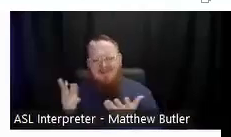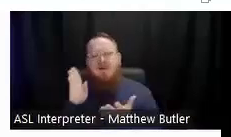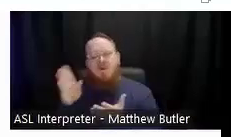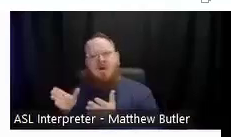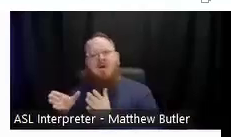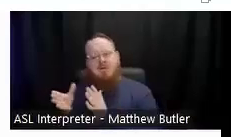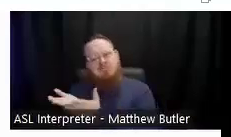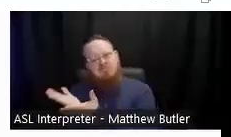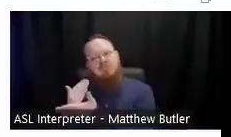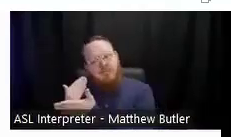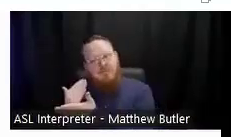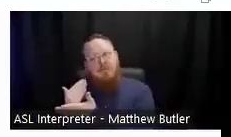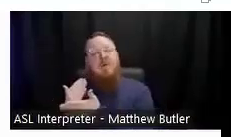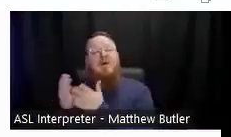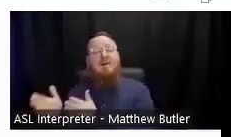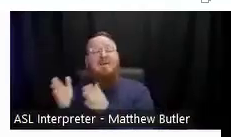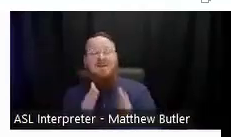of independent living skills training.